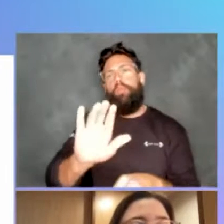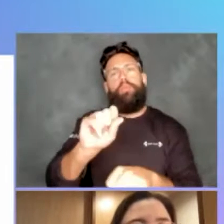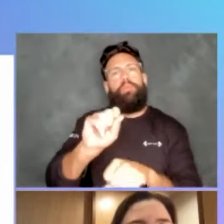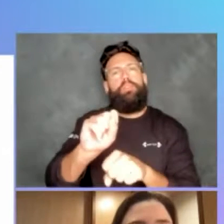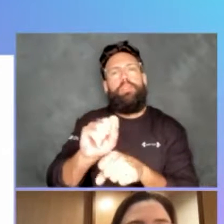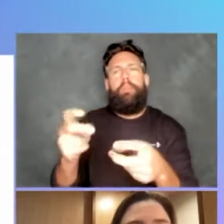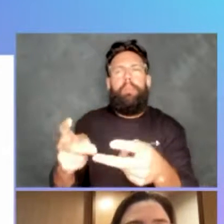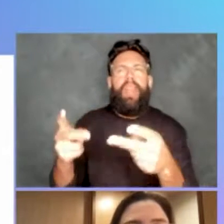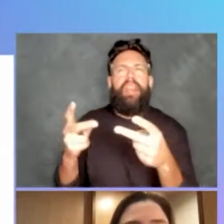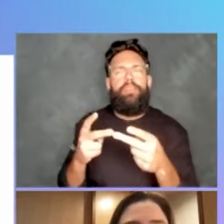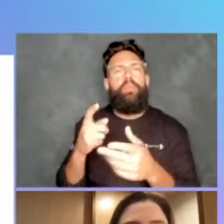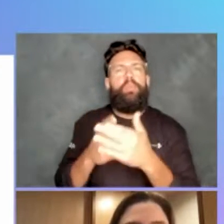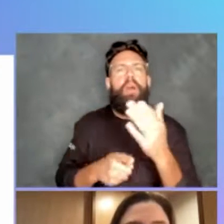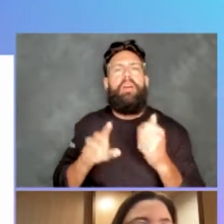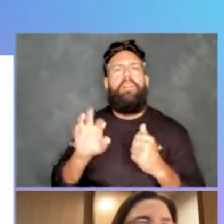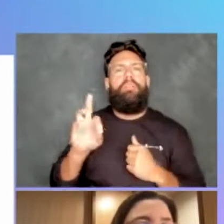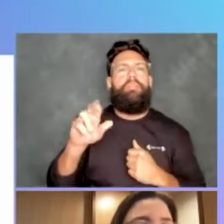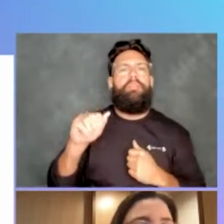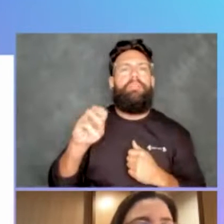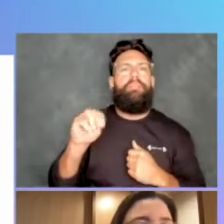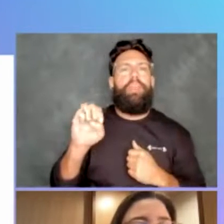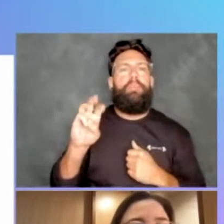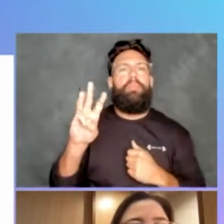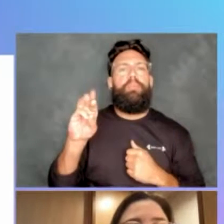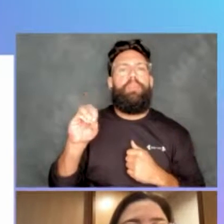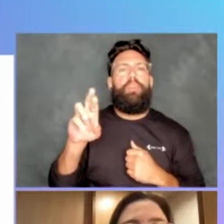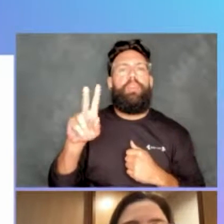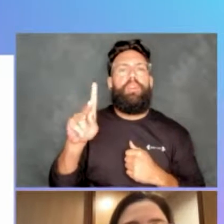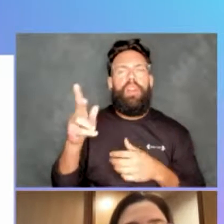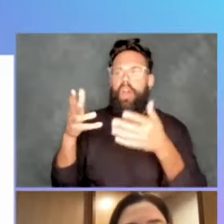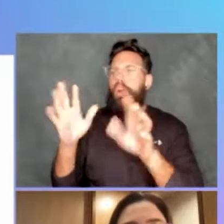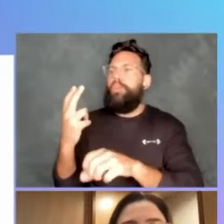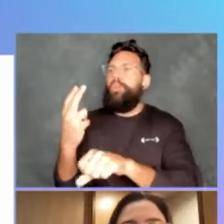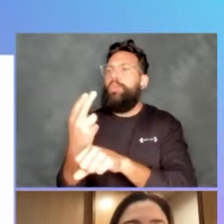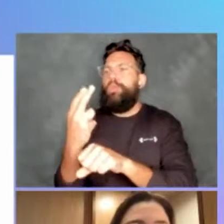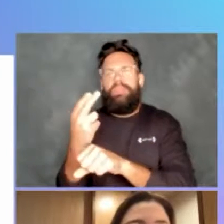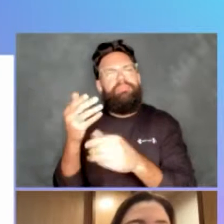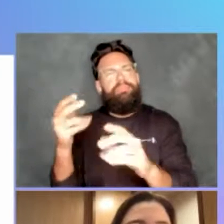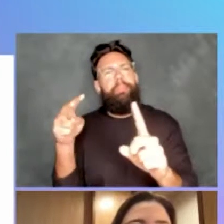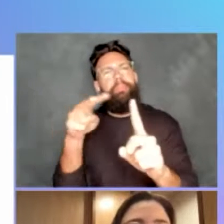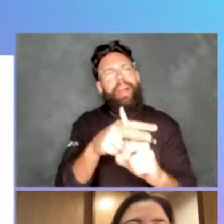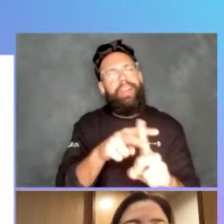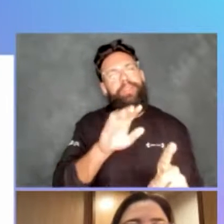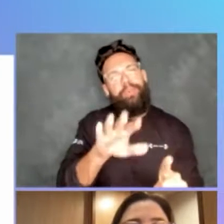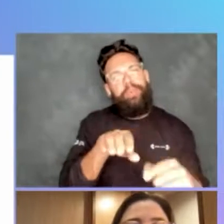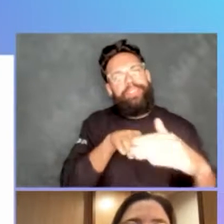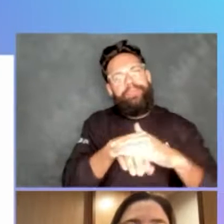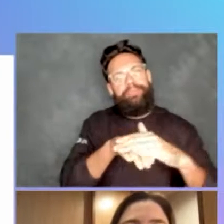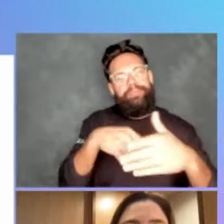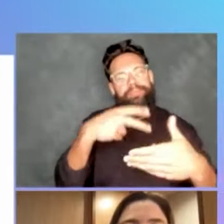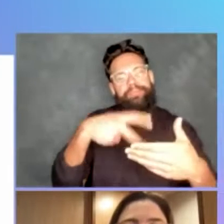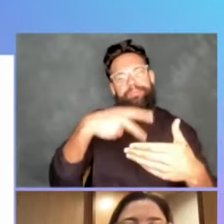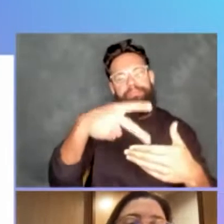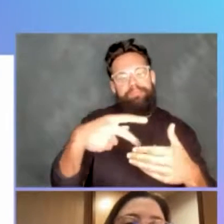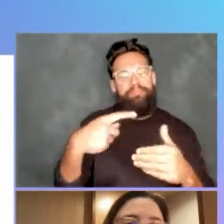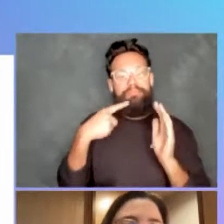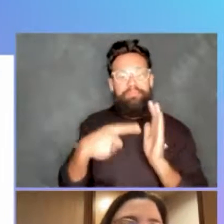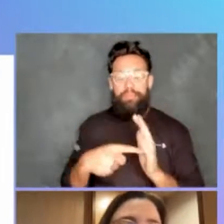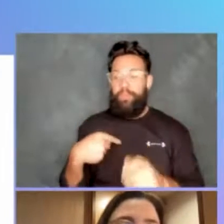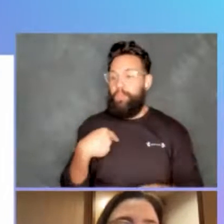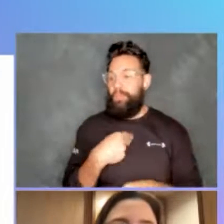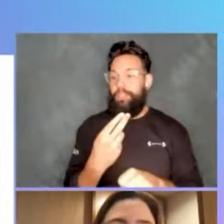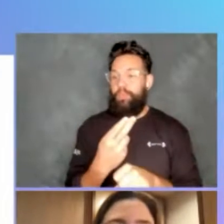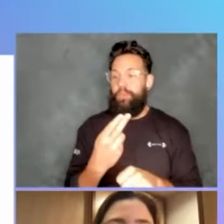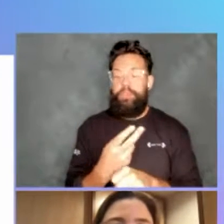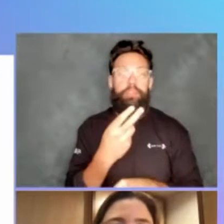and apply these to your accessibility program. So for example, we use the human-centered design double diamond to design